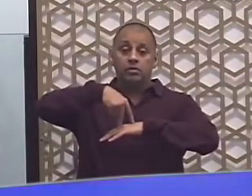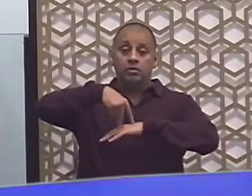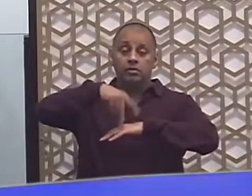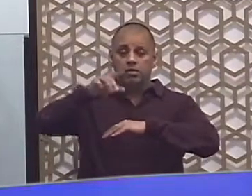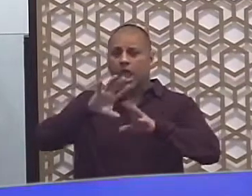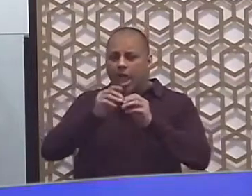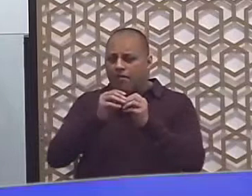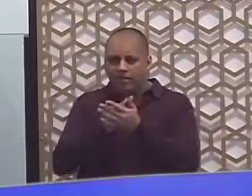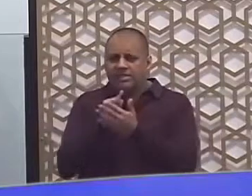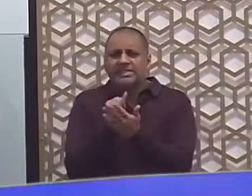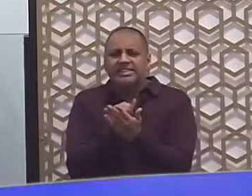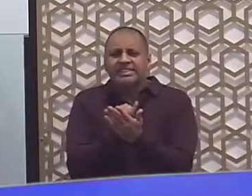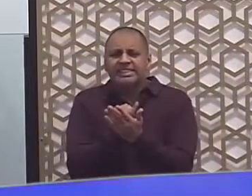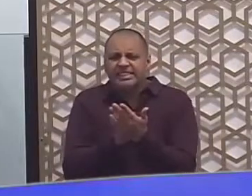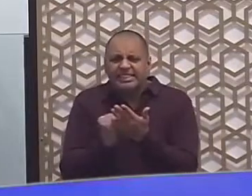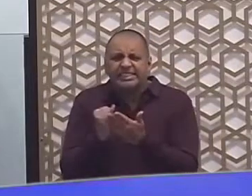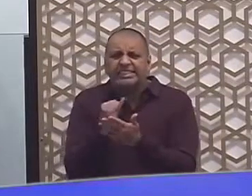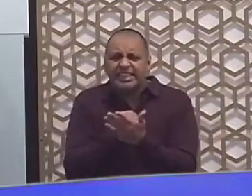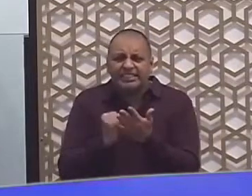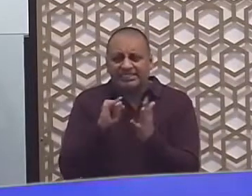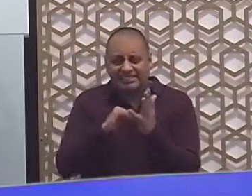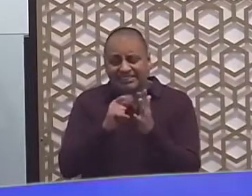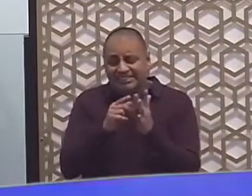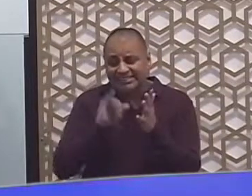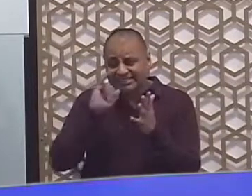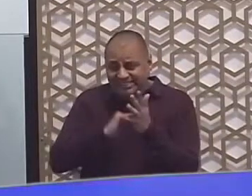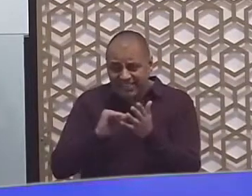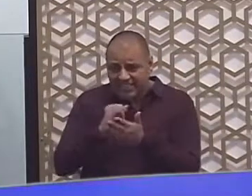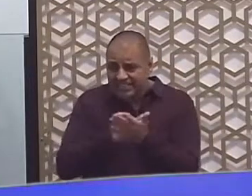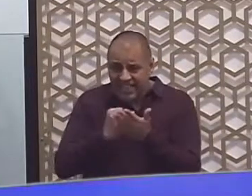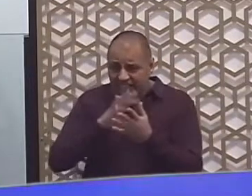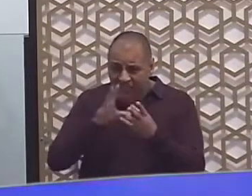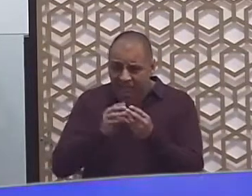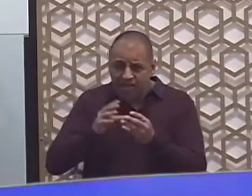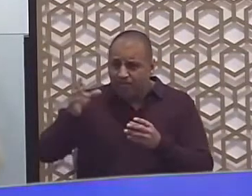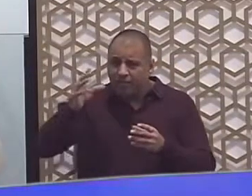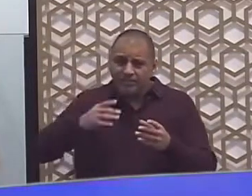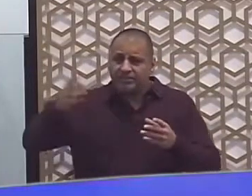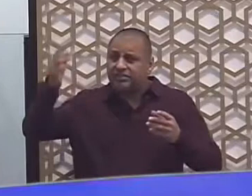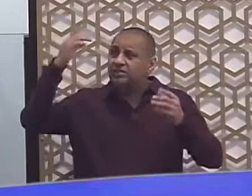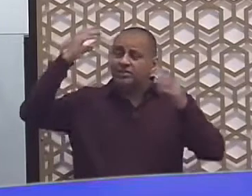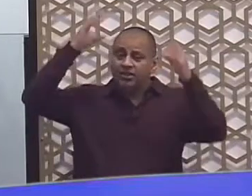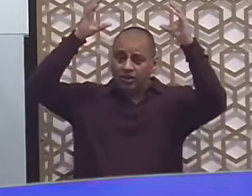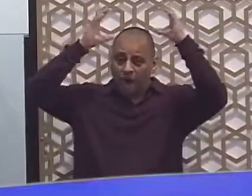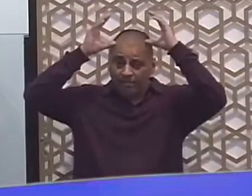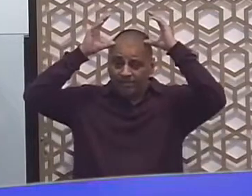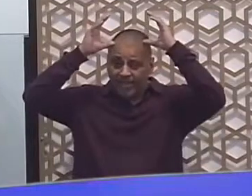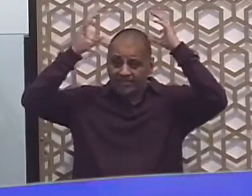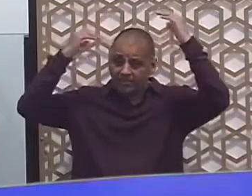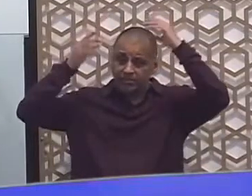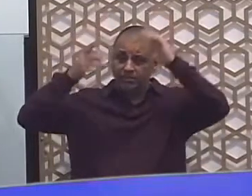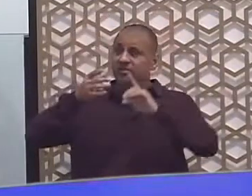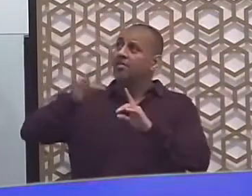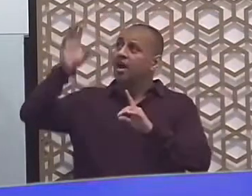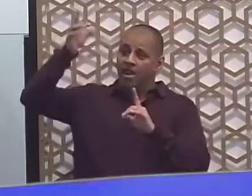head and his shoulders, and every time he prostrates and every time he bows, these sins fall off him. Allah subhanahu wa